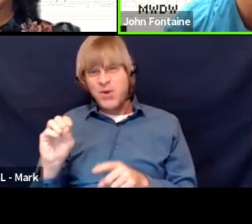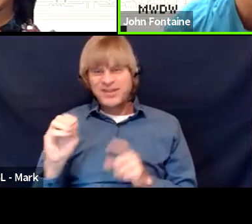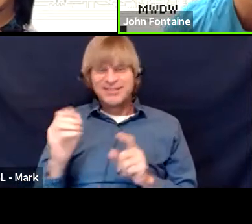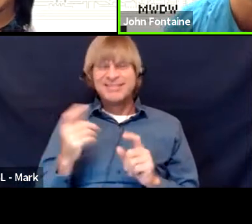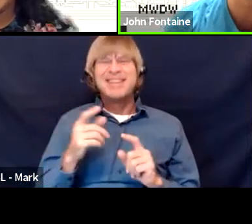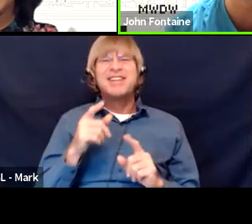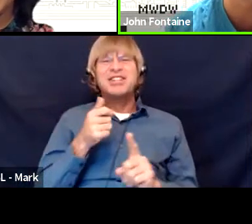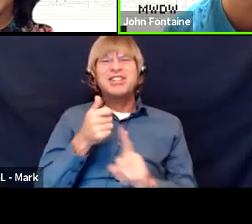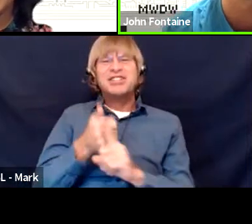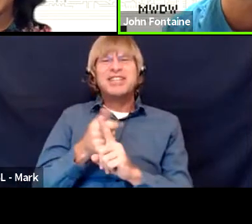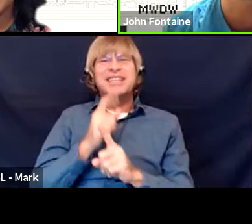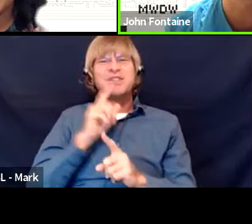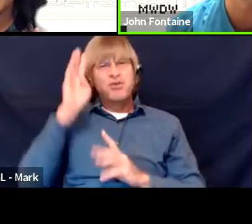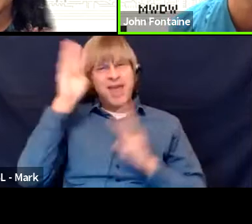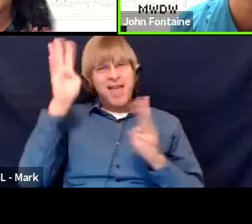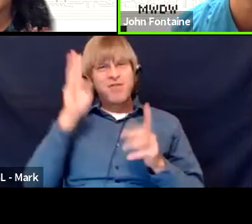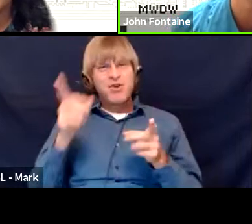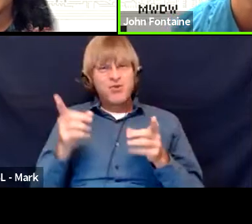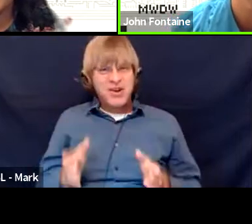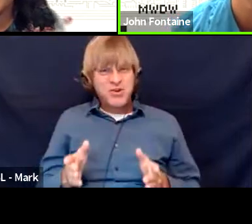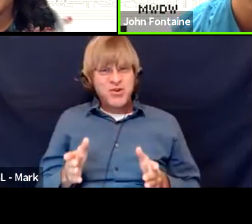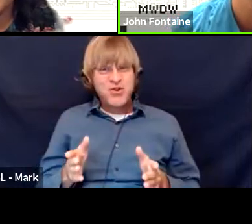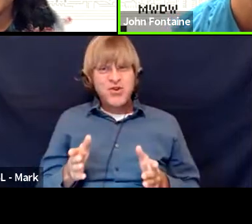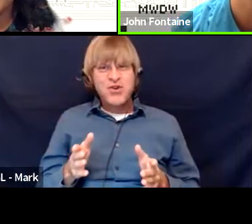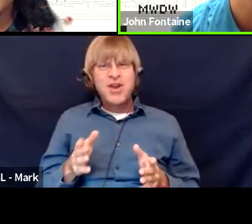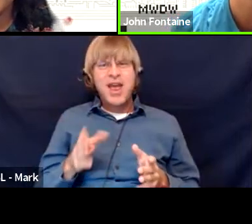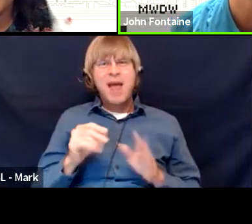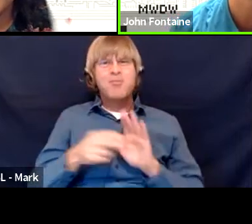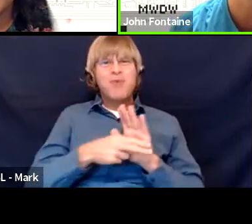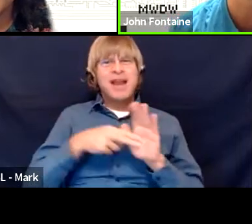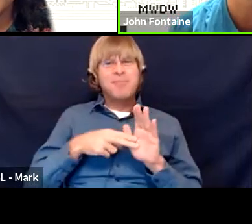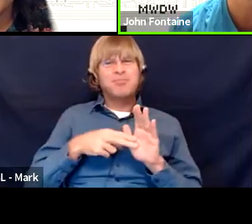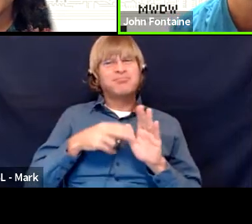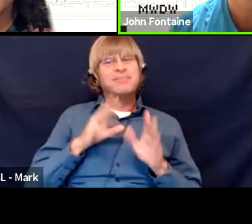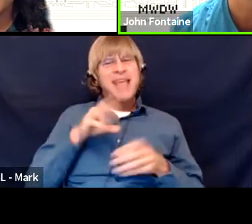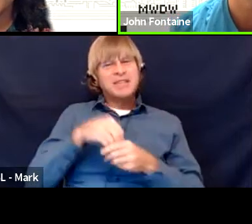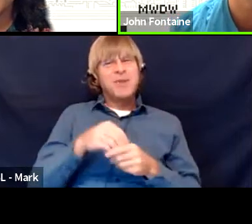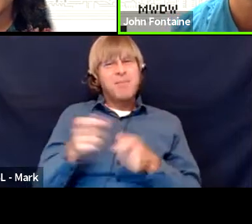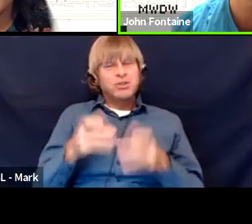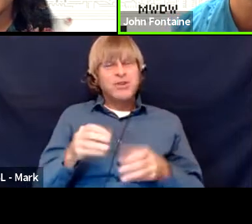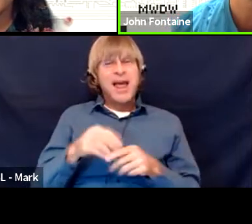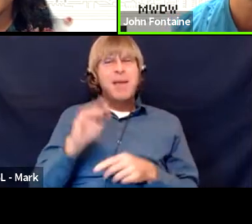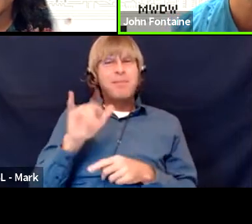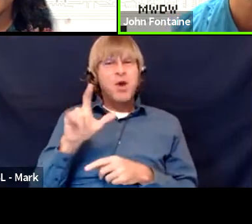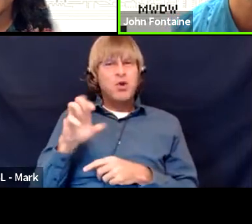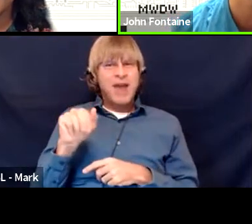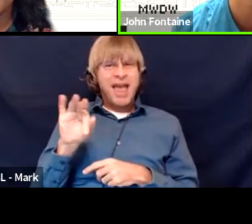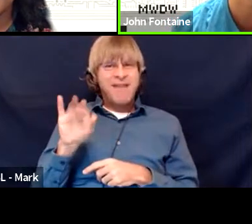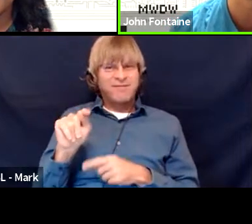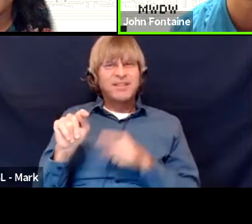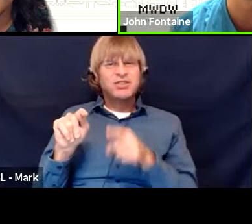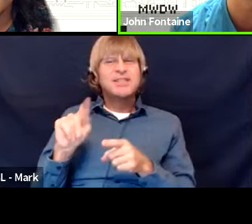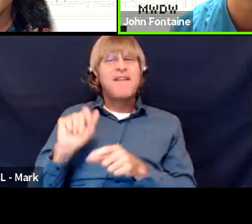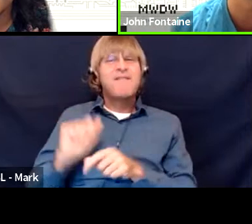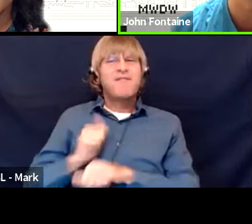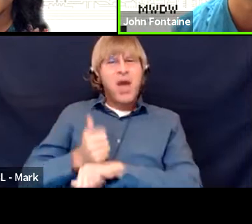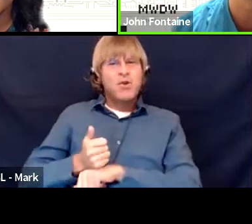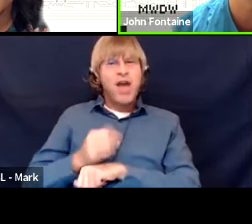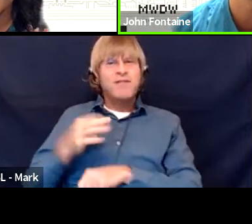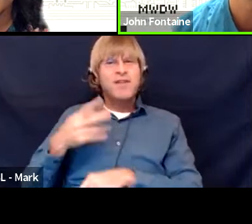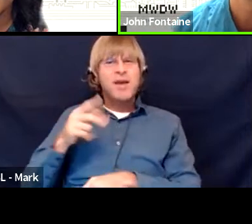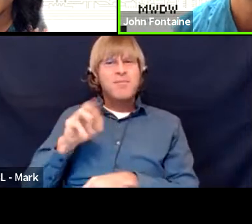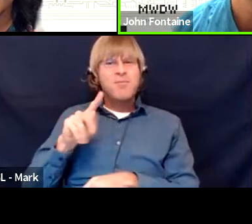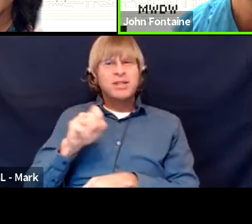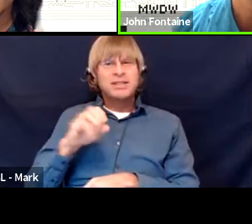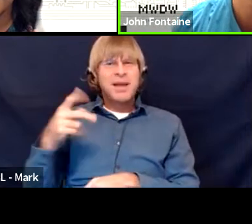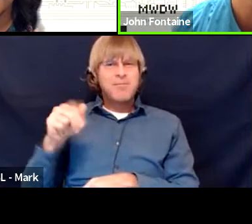Anyway, Jill is the creative director and brand engagement manager at Millcraft, and she is also the founder of Parse